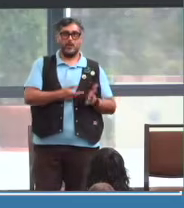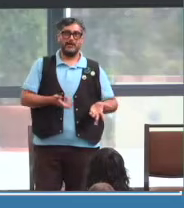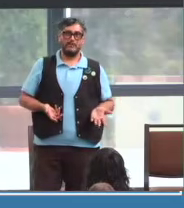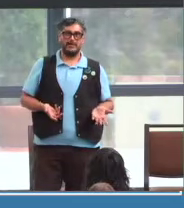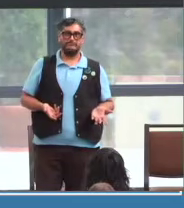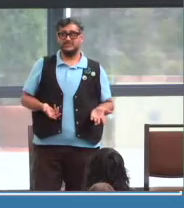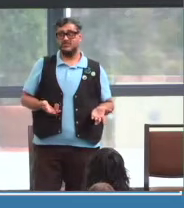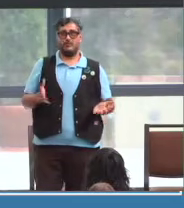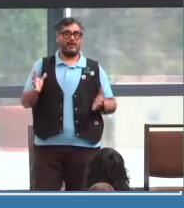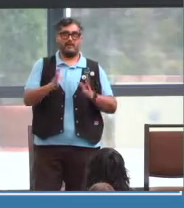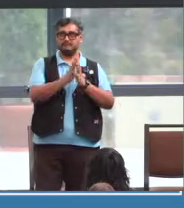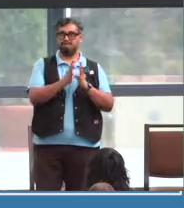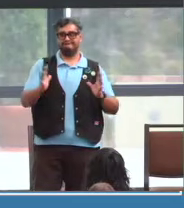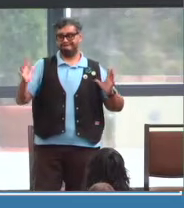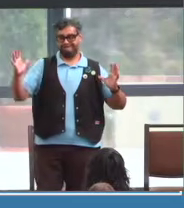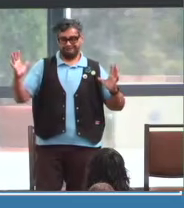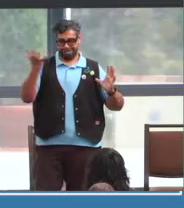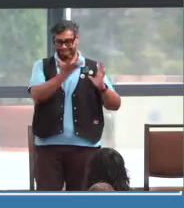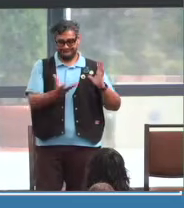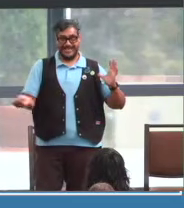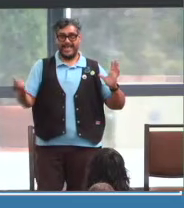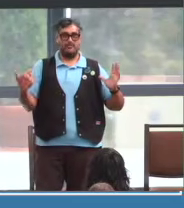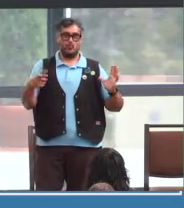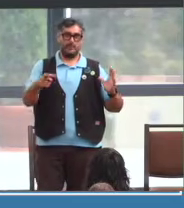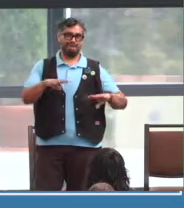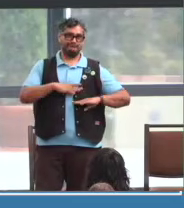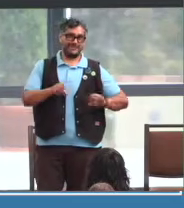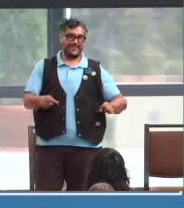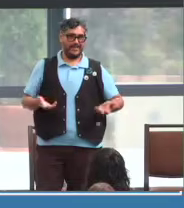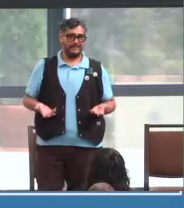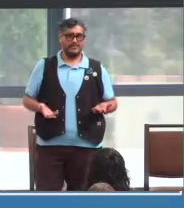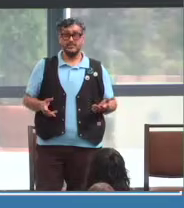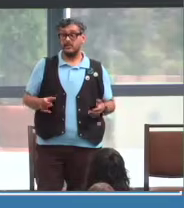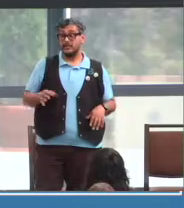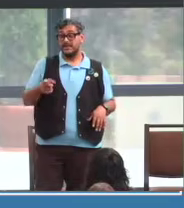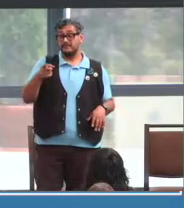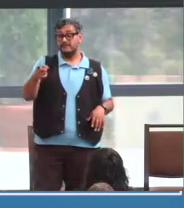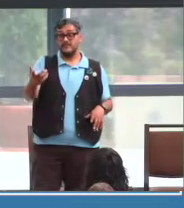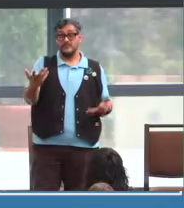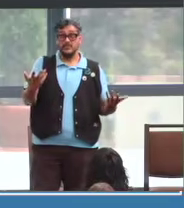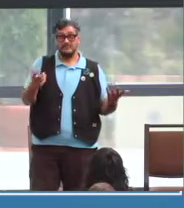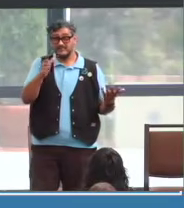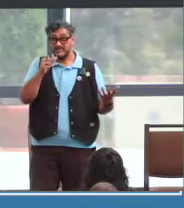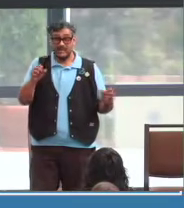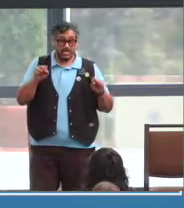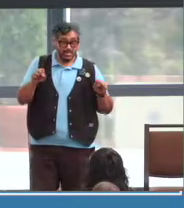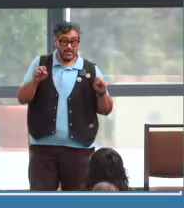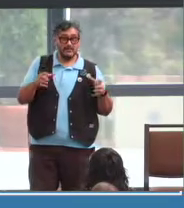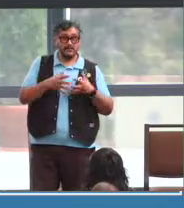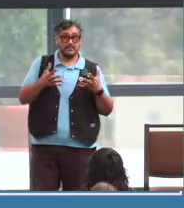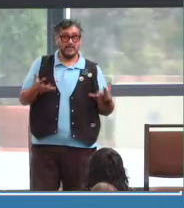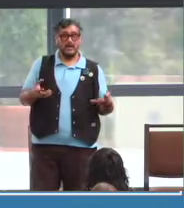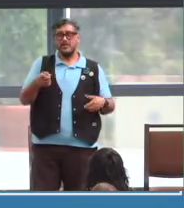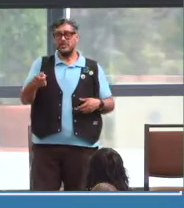a big gap that we can address here. So if you're deconditioned, you haven't spent a lot of time exercising, you want to